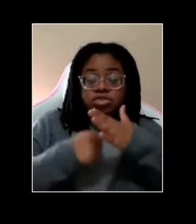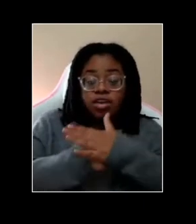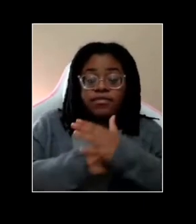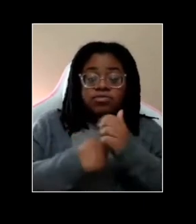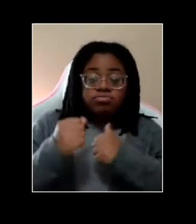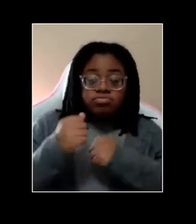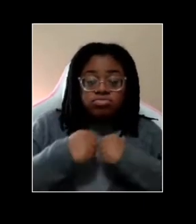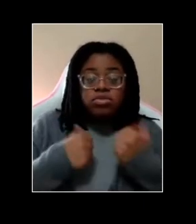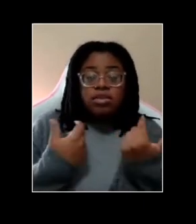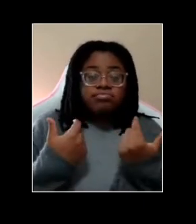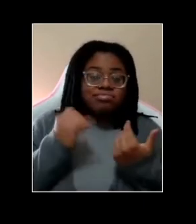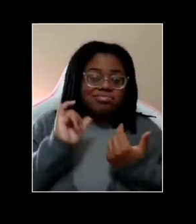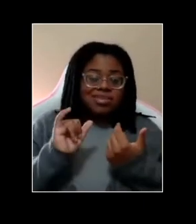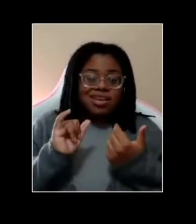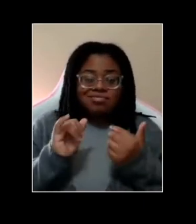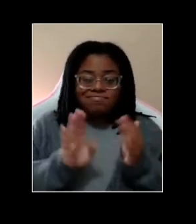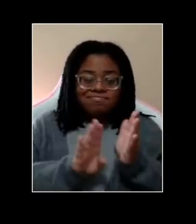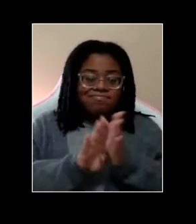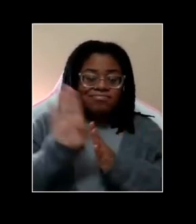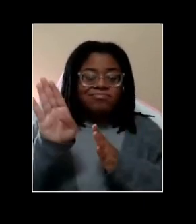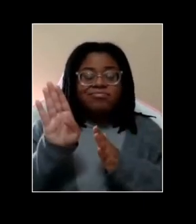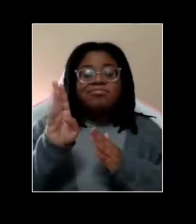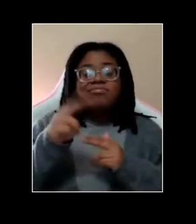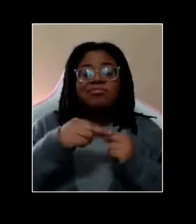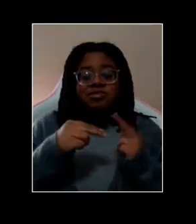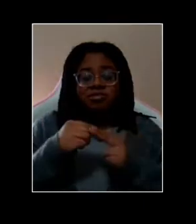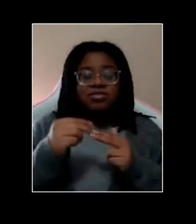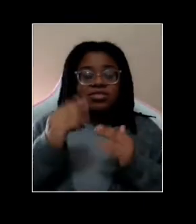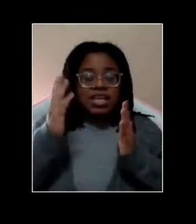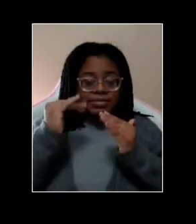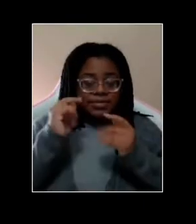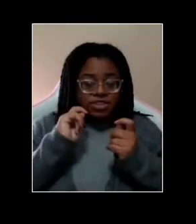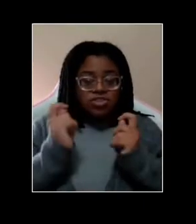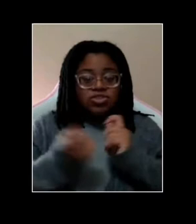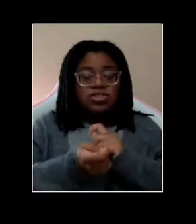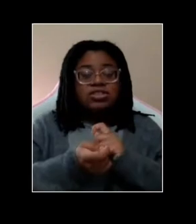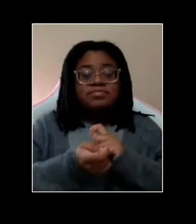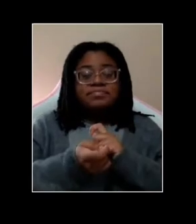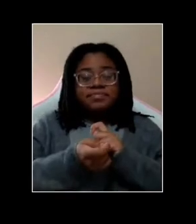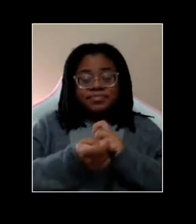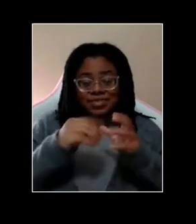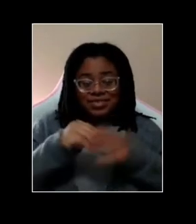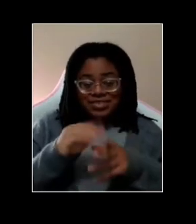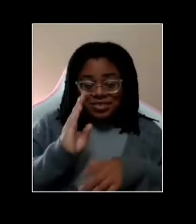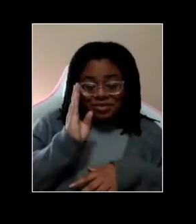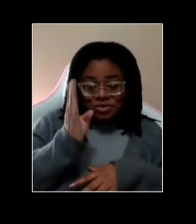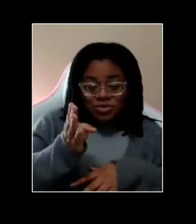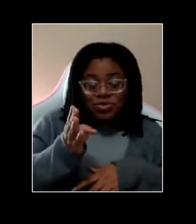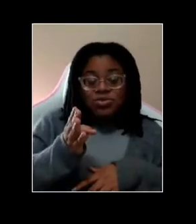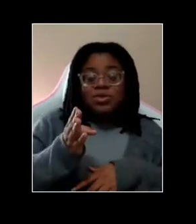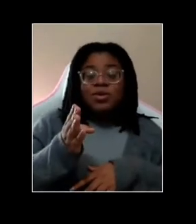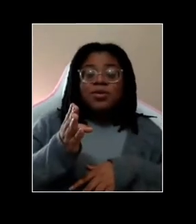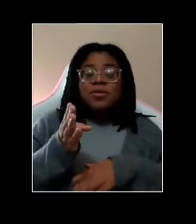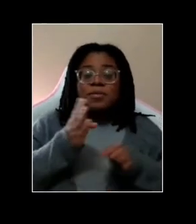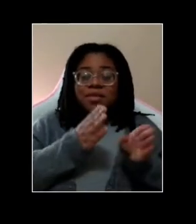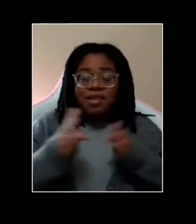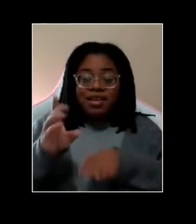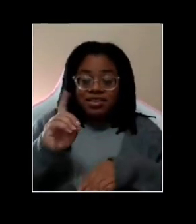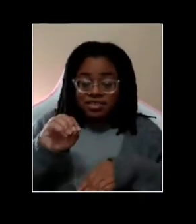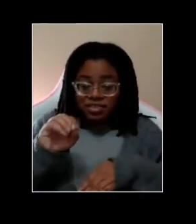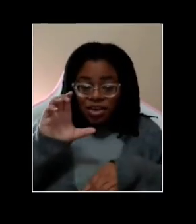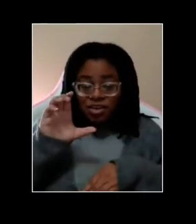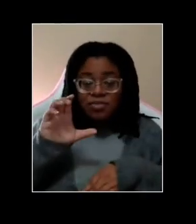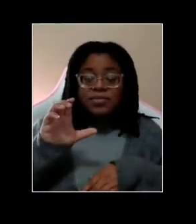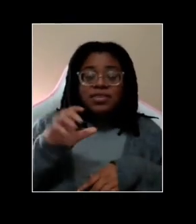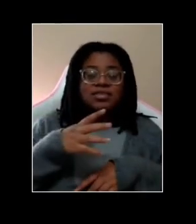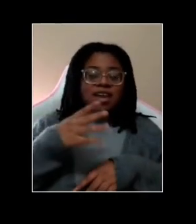of building some of these expected changes into future planning documents at the